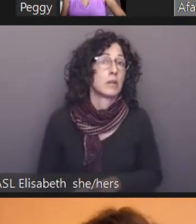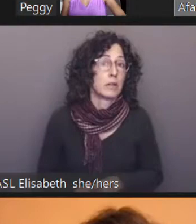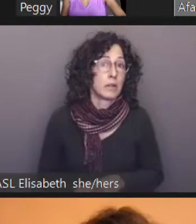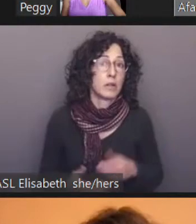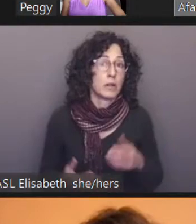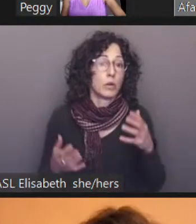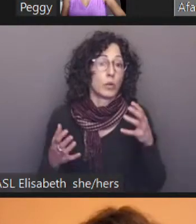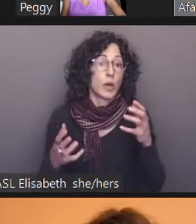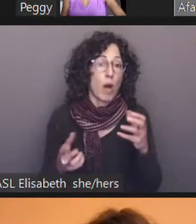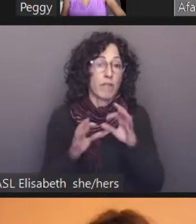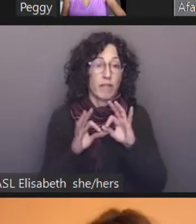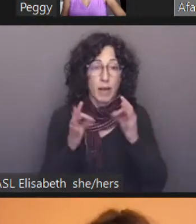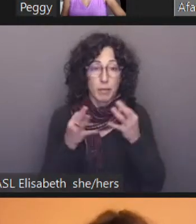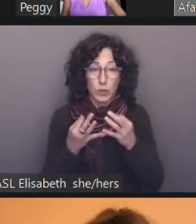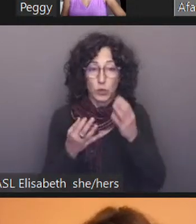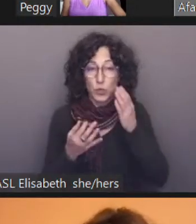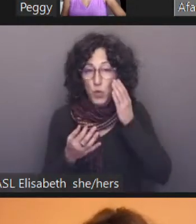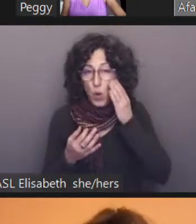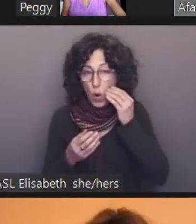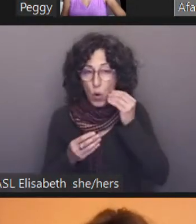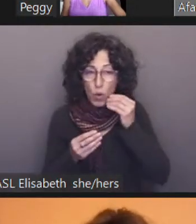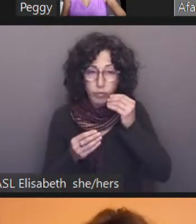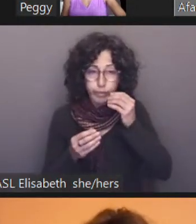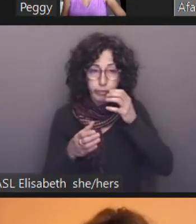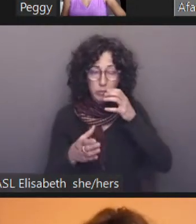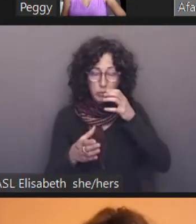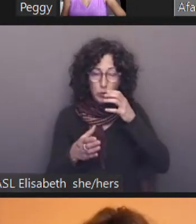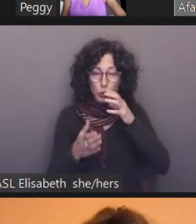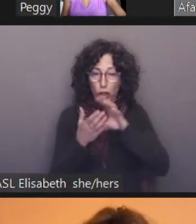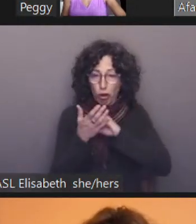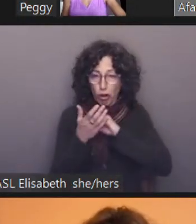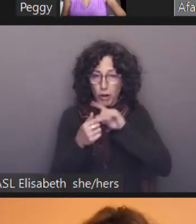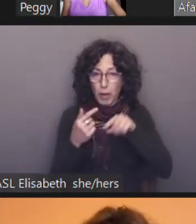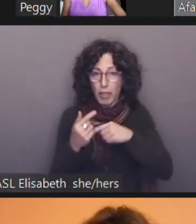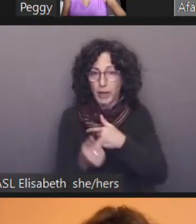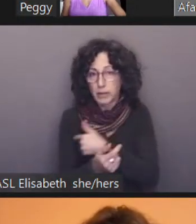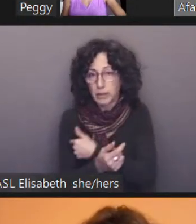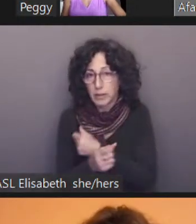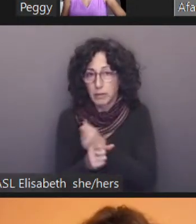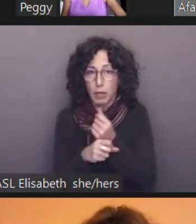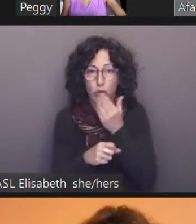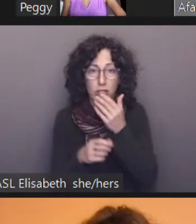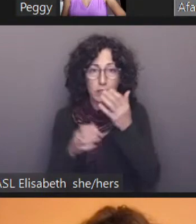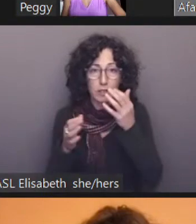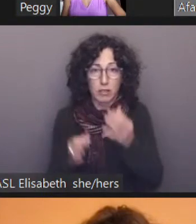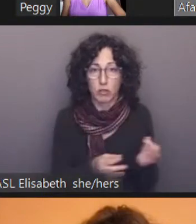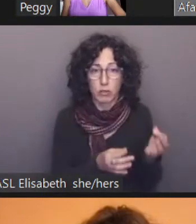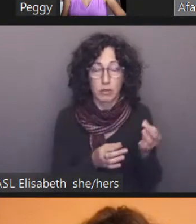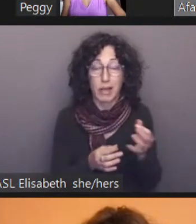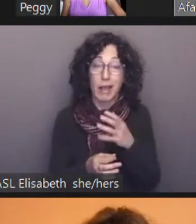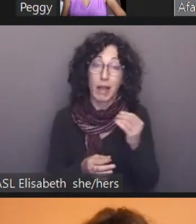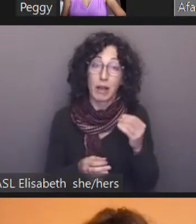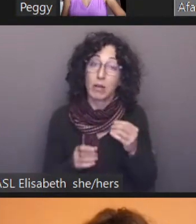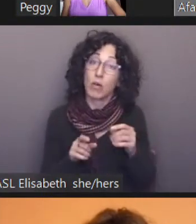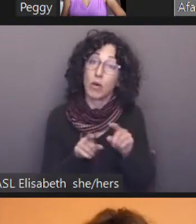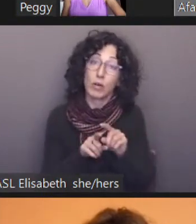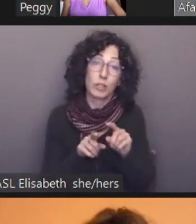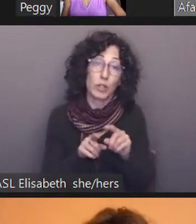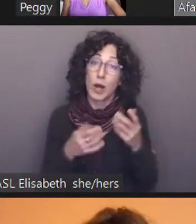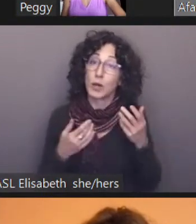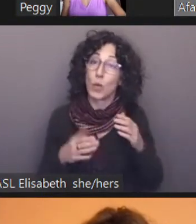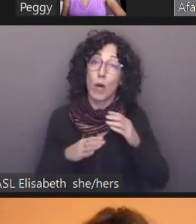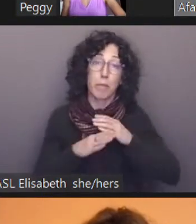be informed about vaccine and to make decisions. And additionally, we don't want, as I said, barriers to